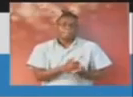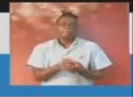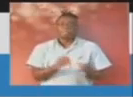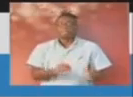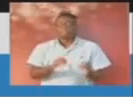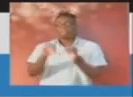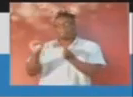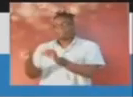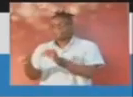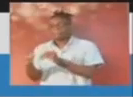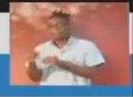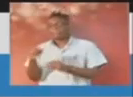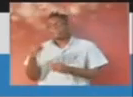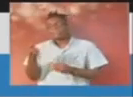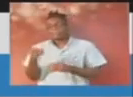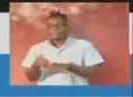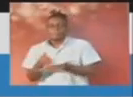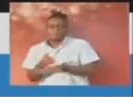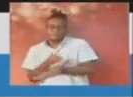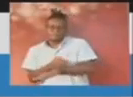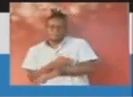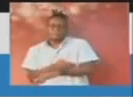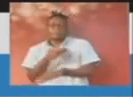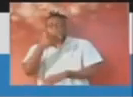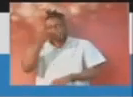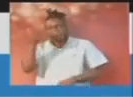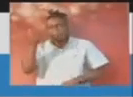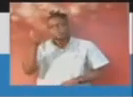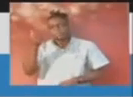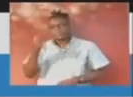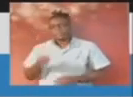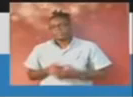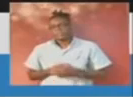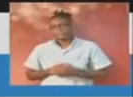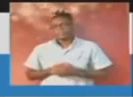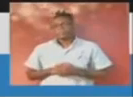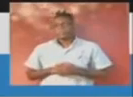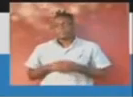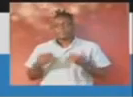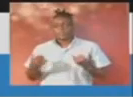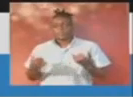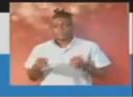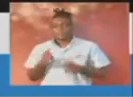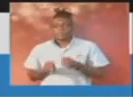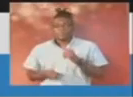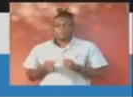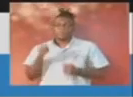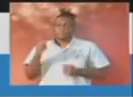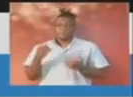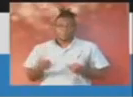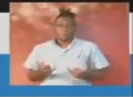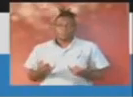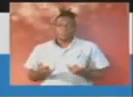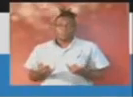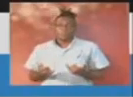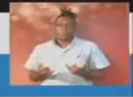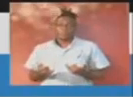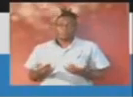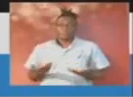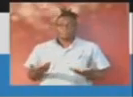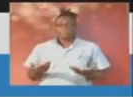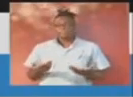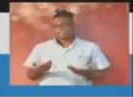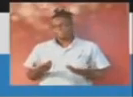hospitals and hence build capacity. Currently in Trinidad and Tobago, as of Sunday, there were